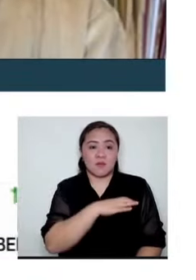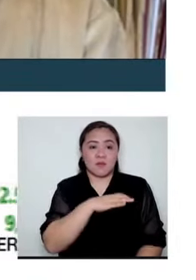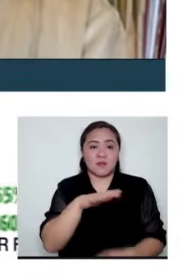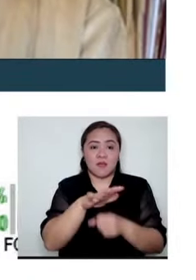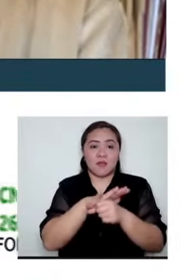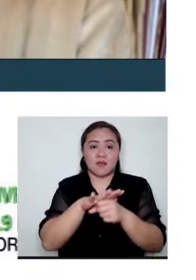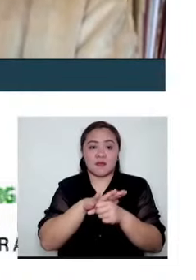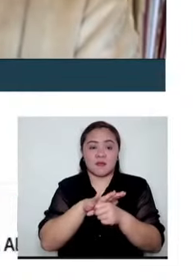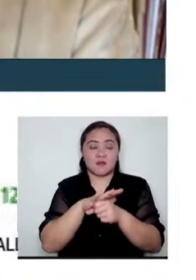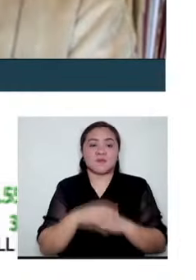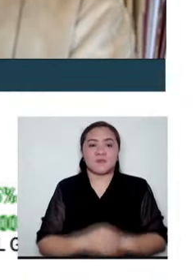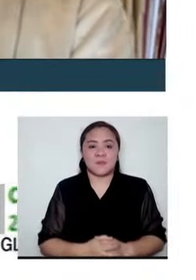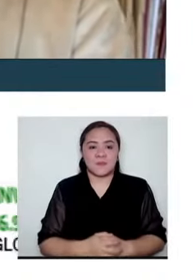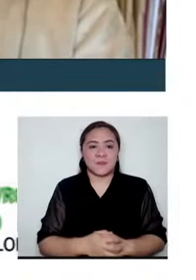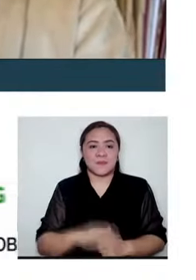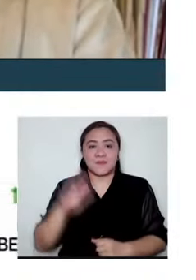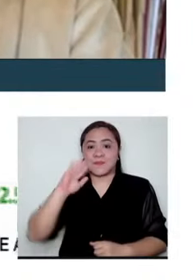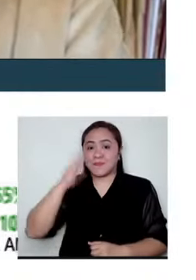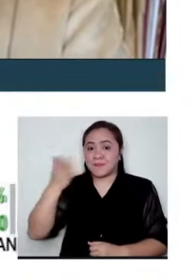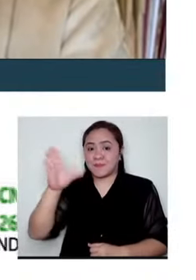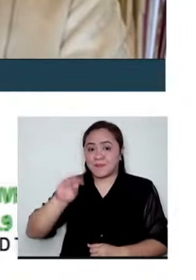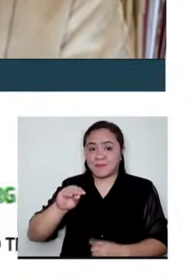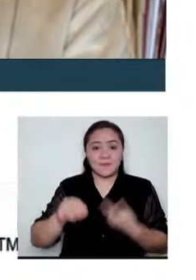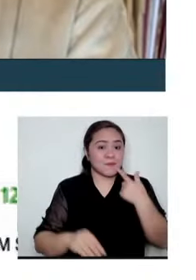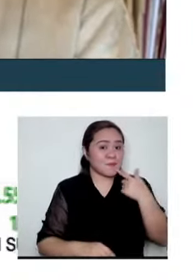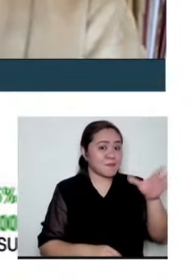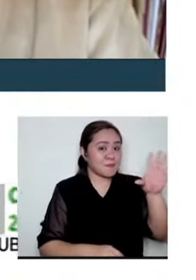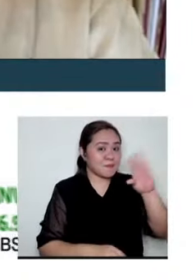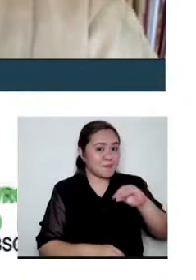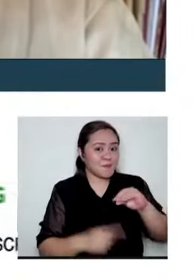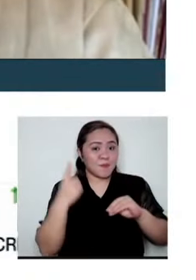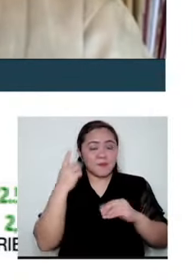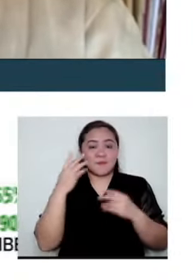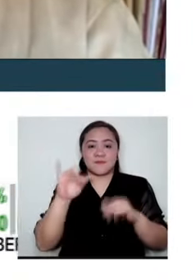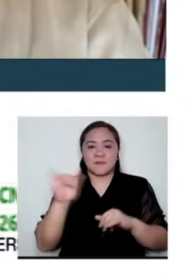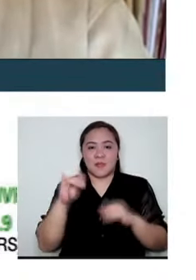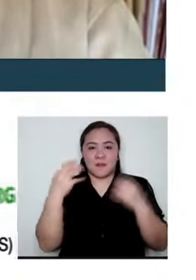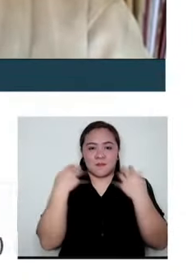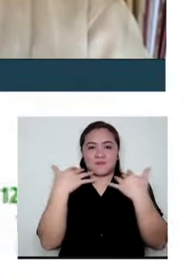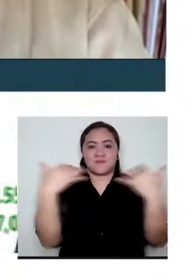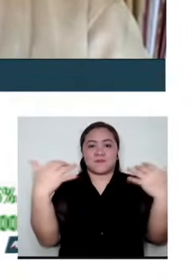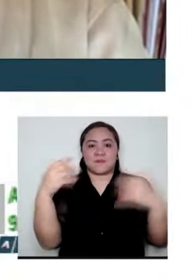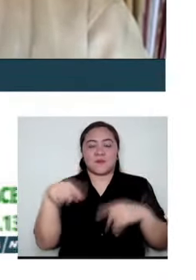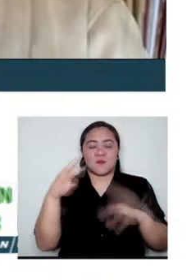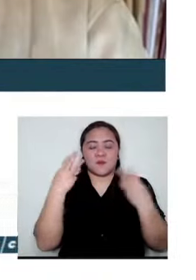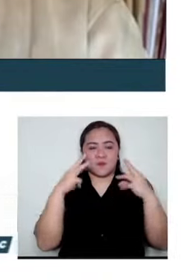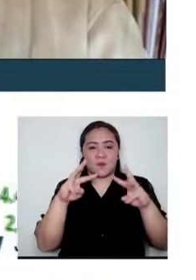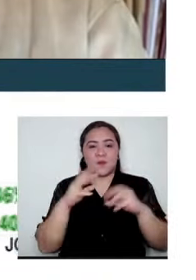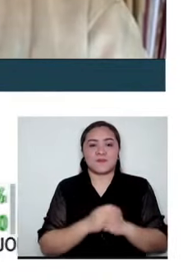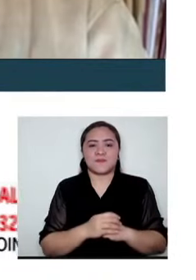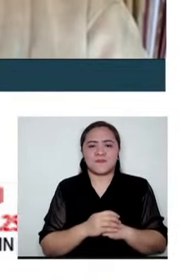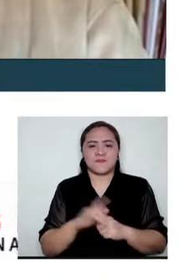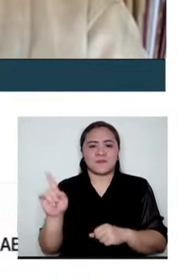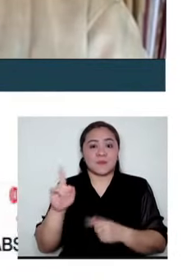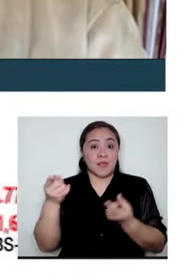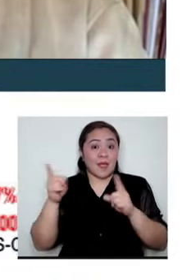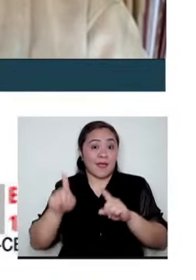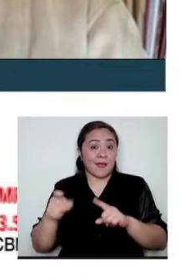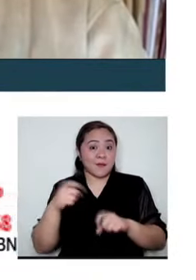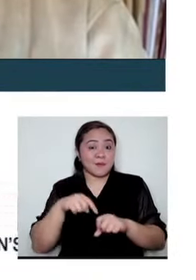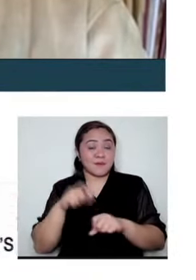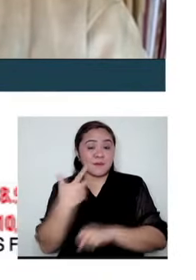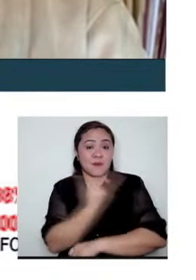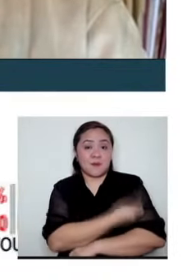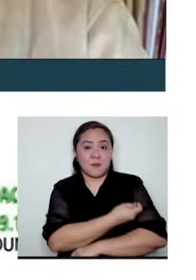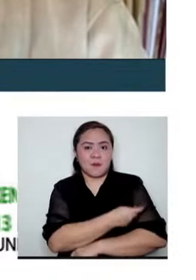to the program. Good afternoon, Carmina. Good afternoon to your viewers as well. All right. The pace of vaccination has been quite slow,